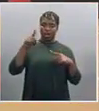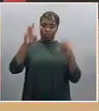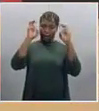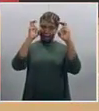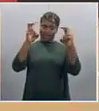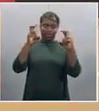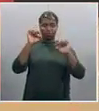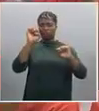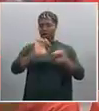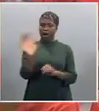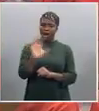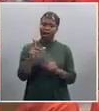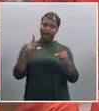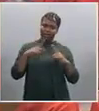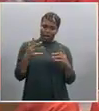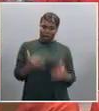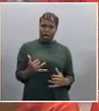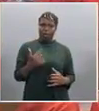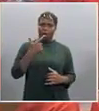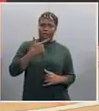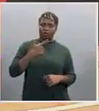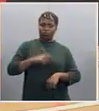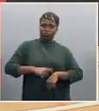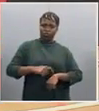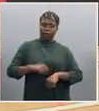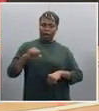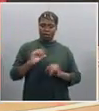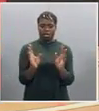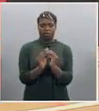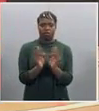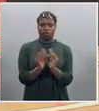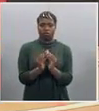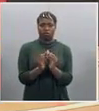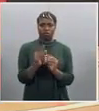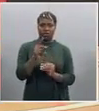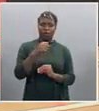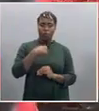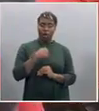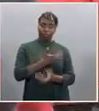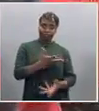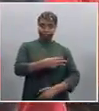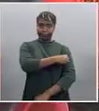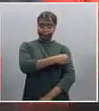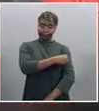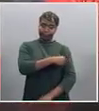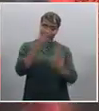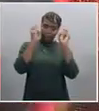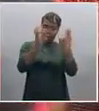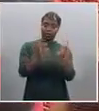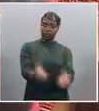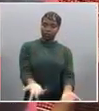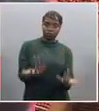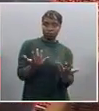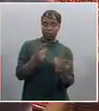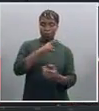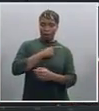It wants its workers, during their lunch break on Thursday, to gather at bus depots to pressurize the bosses to give in to workers'